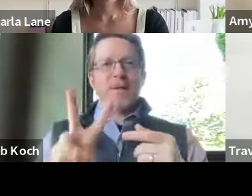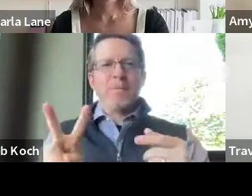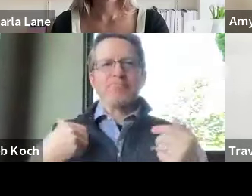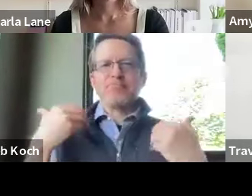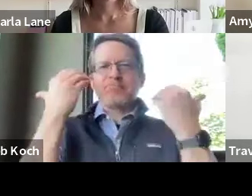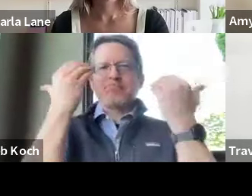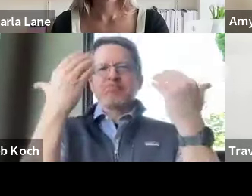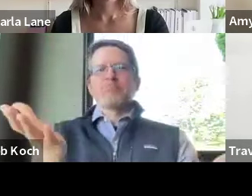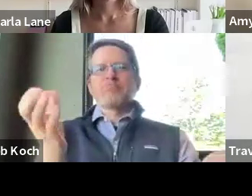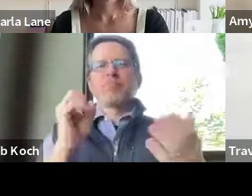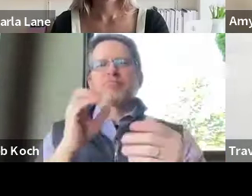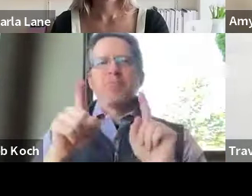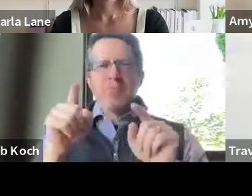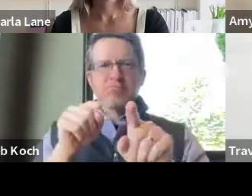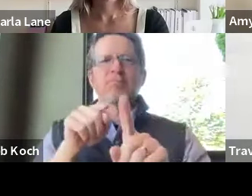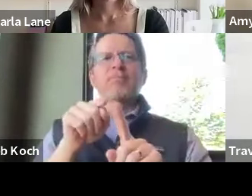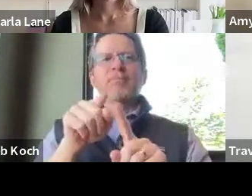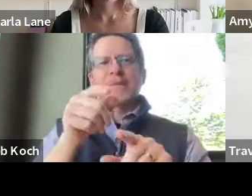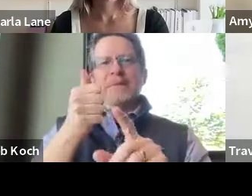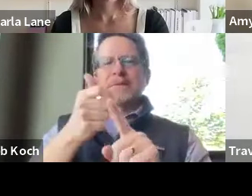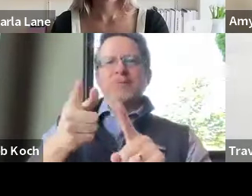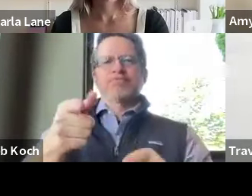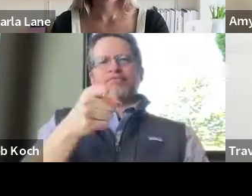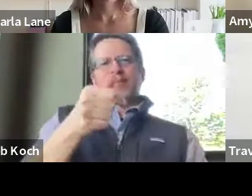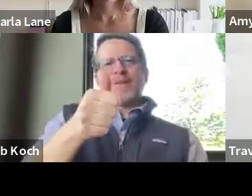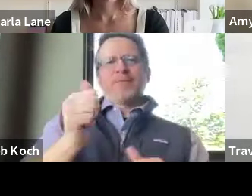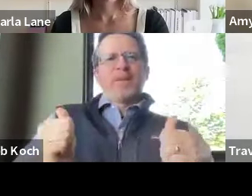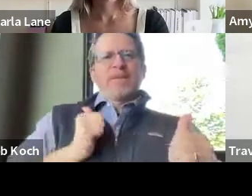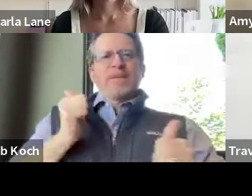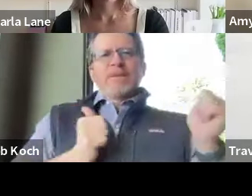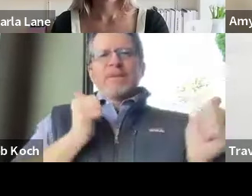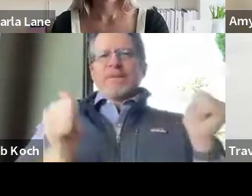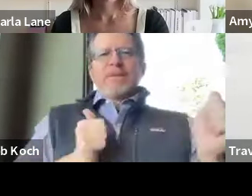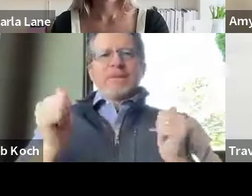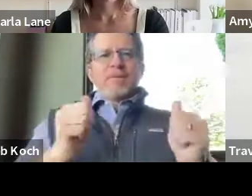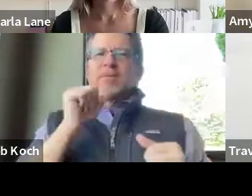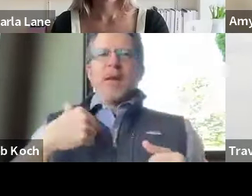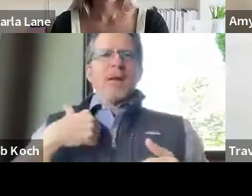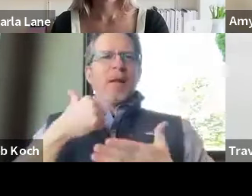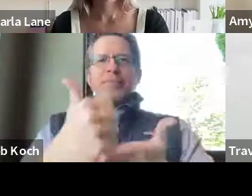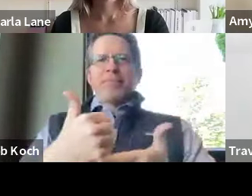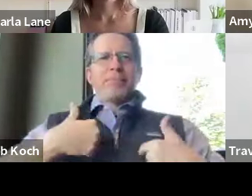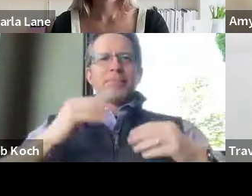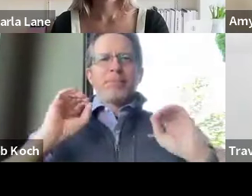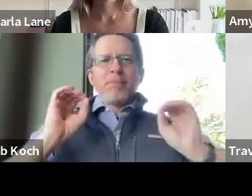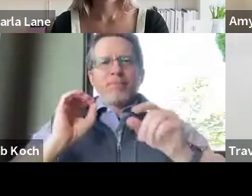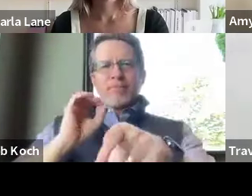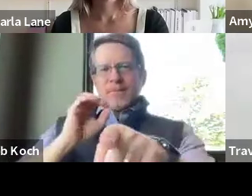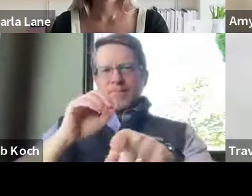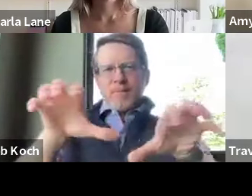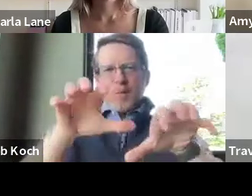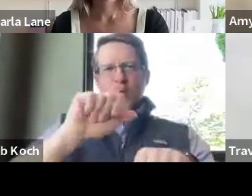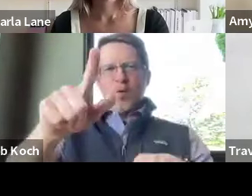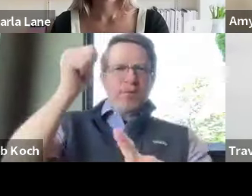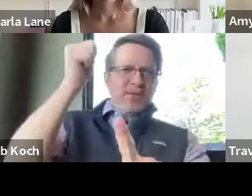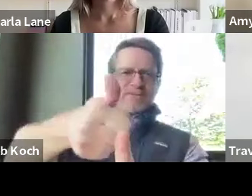AWS, like how to do it in Vietnam. I personally didn't know the country and the specifics for that, but you know, Chen, he was very assertive in finding out